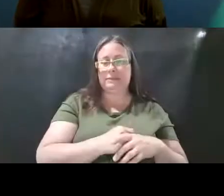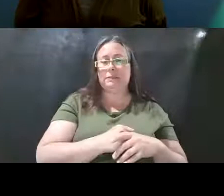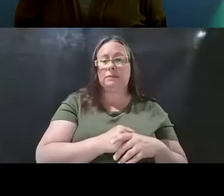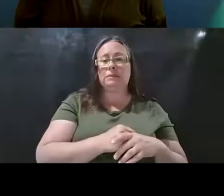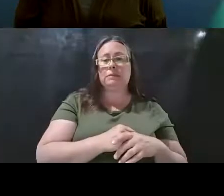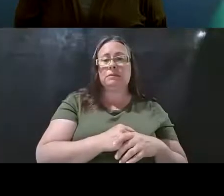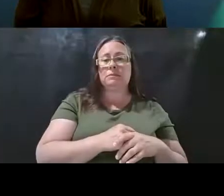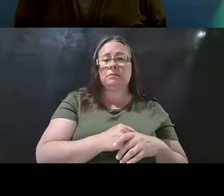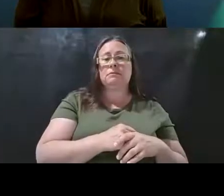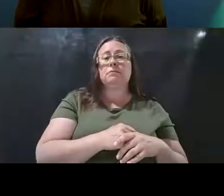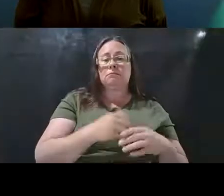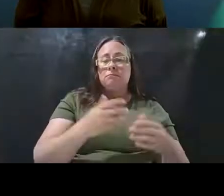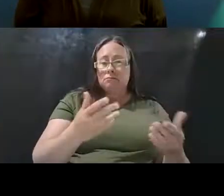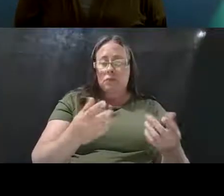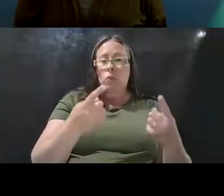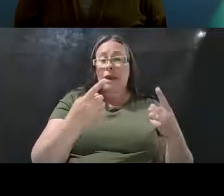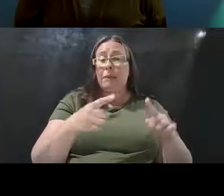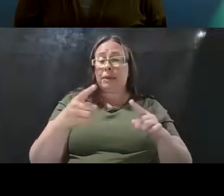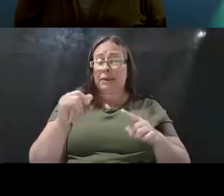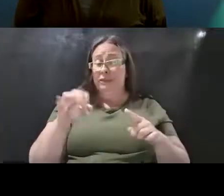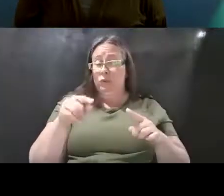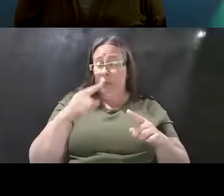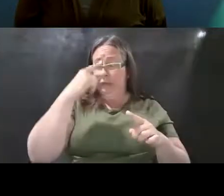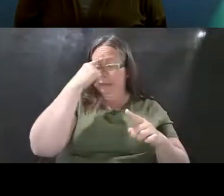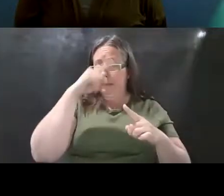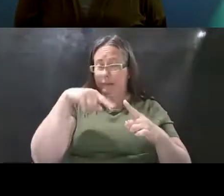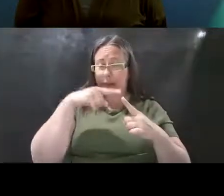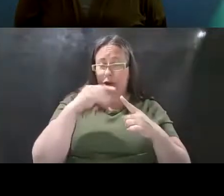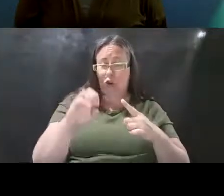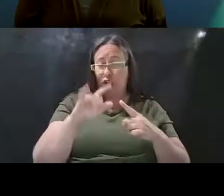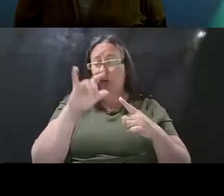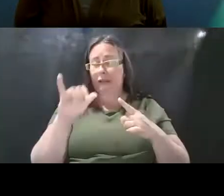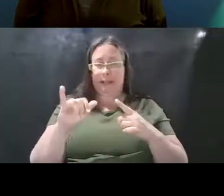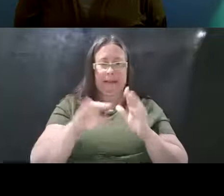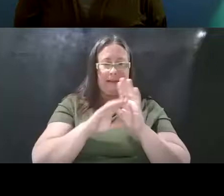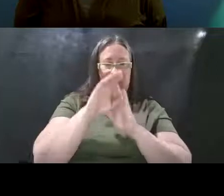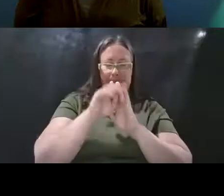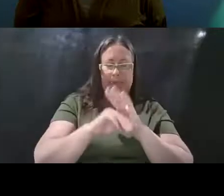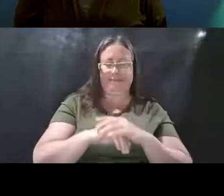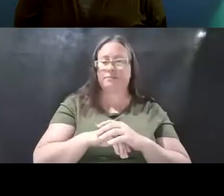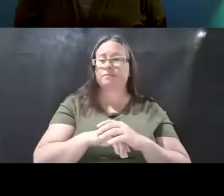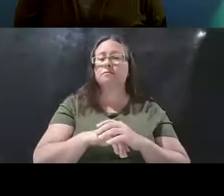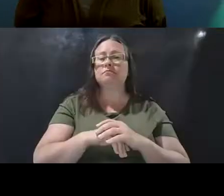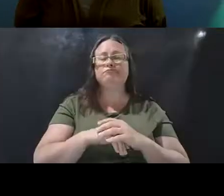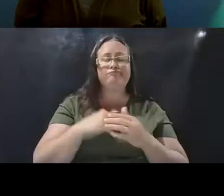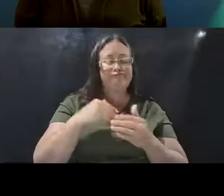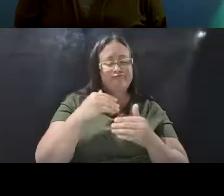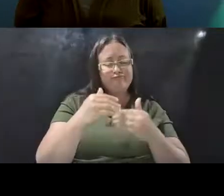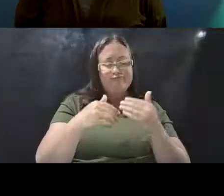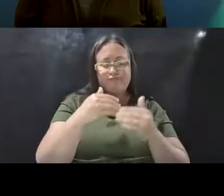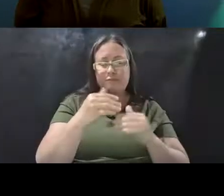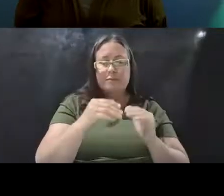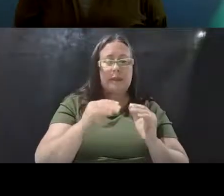So basically what happens, if you think about early in development, as the developing embryo commits